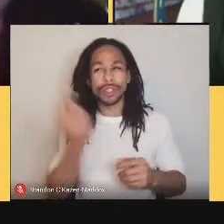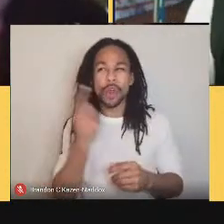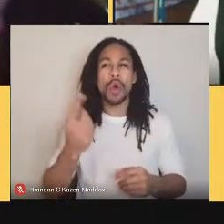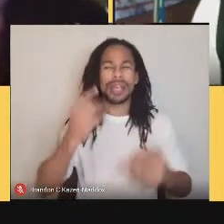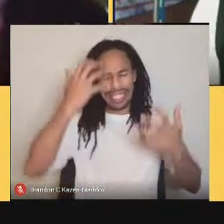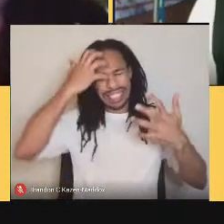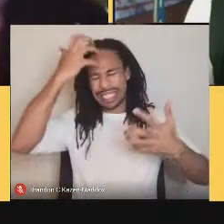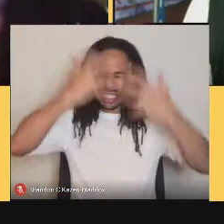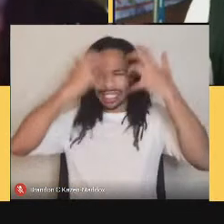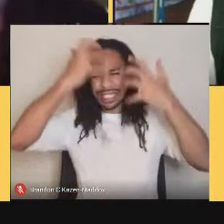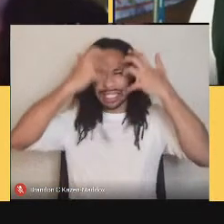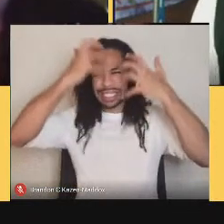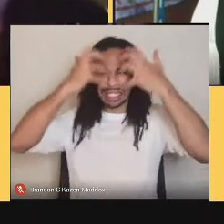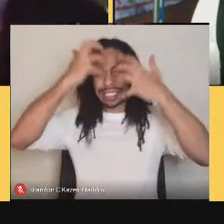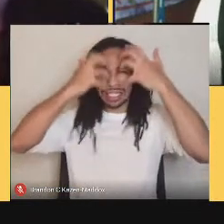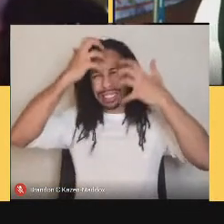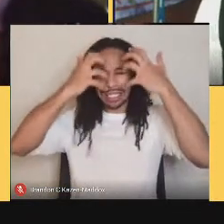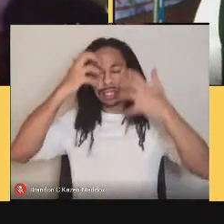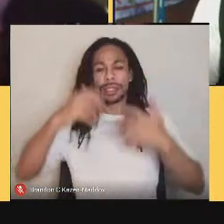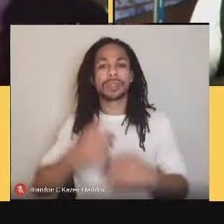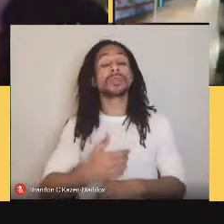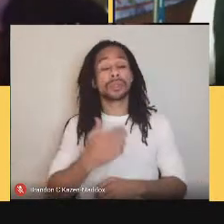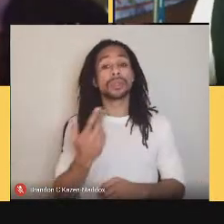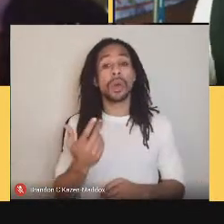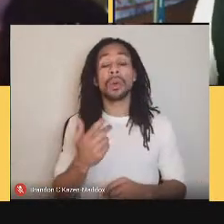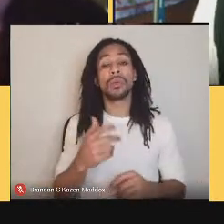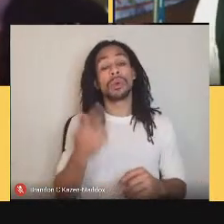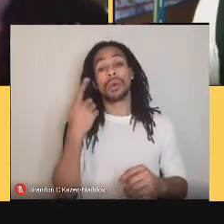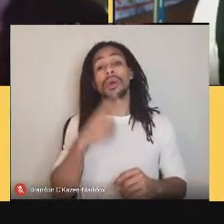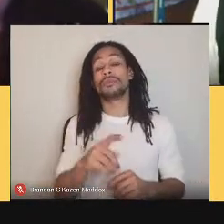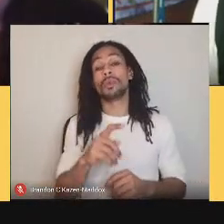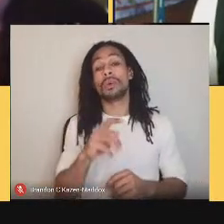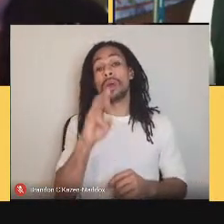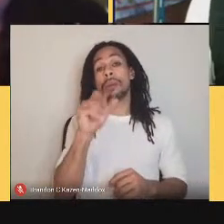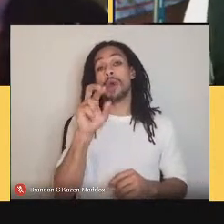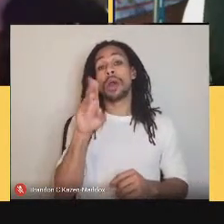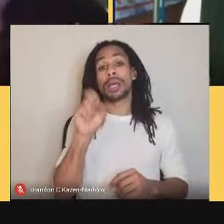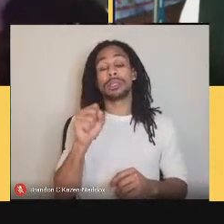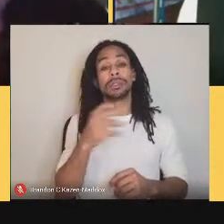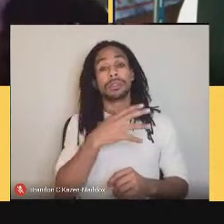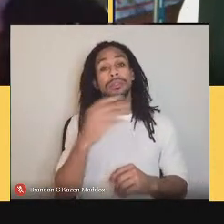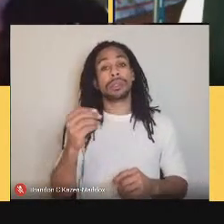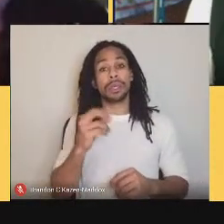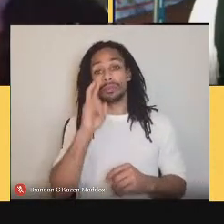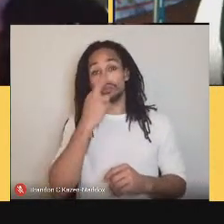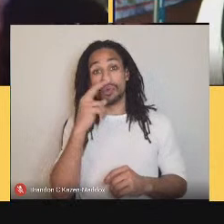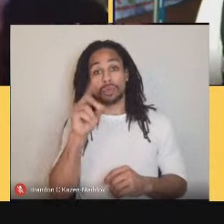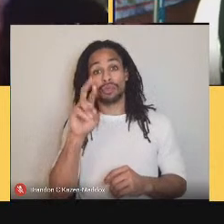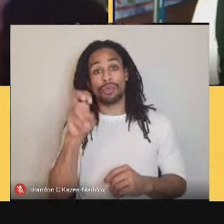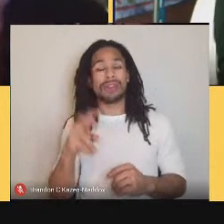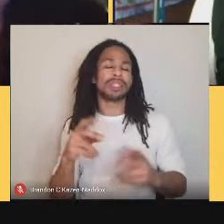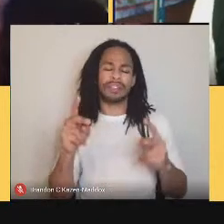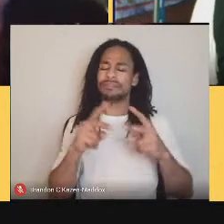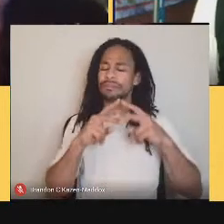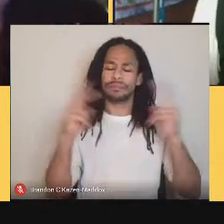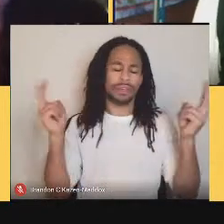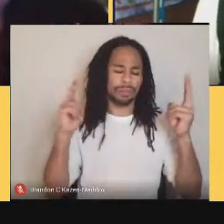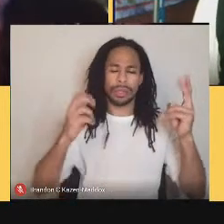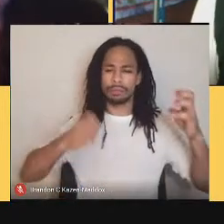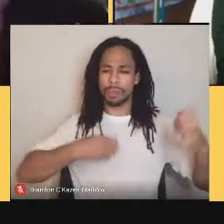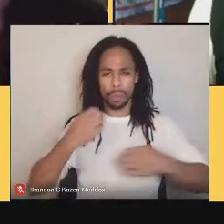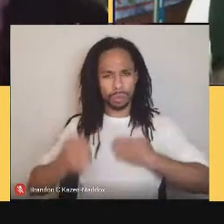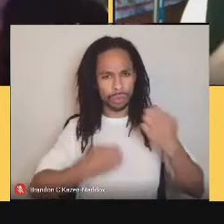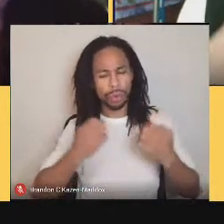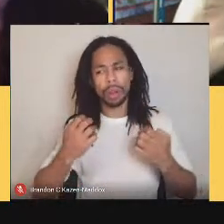loop. And so for Marcus, or for Rose Drive, it is very, very emotional. It's very, I